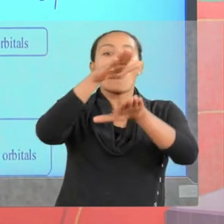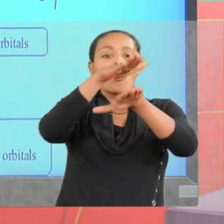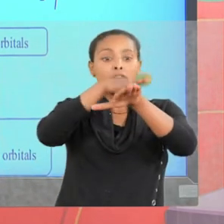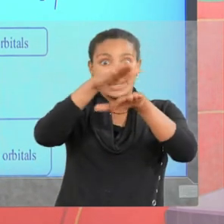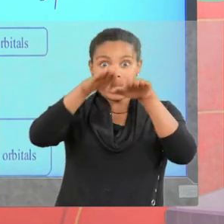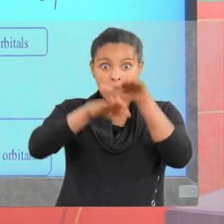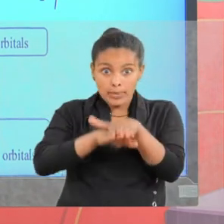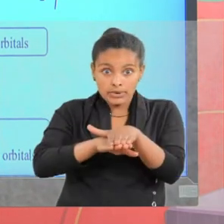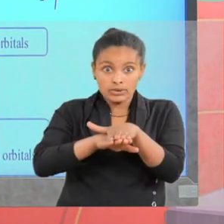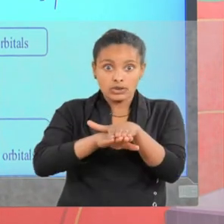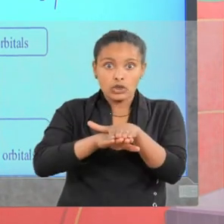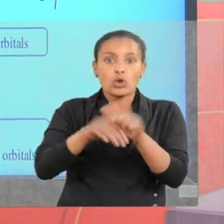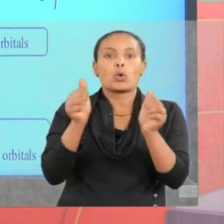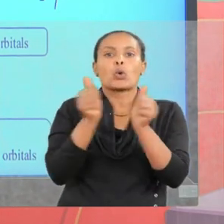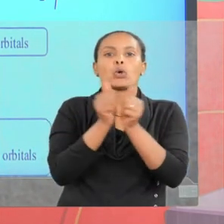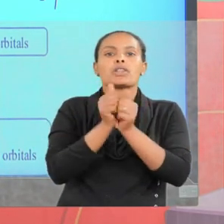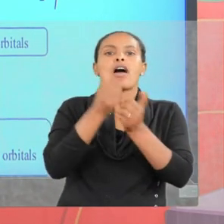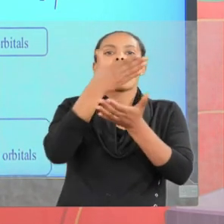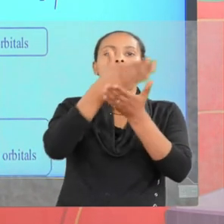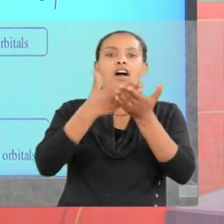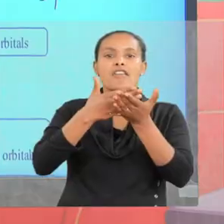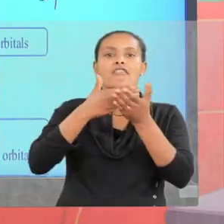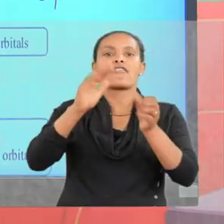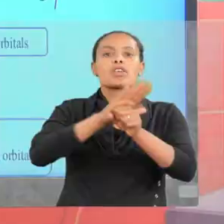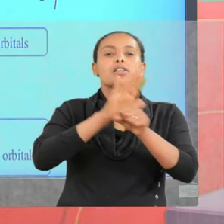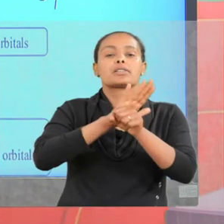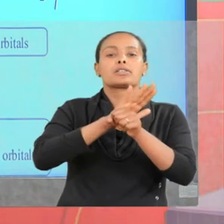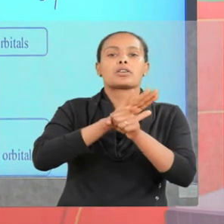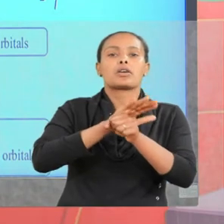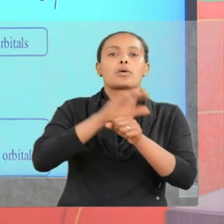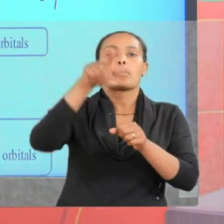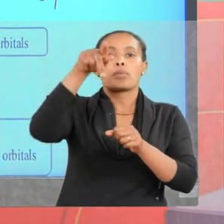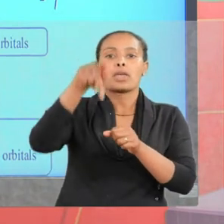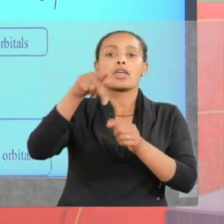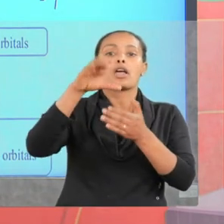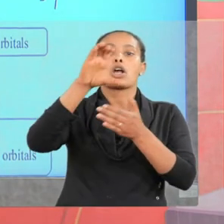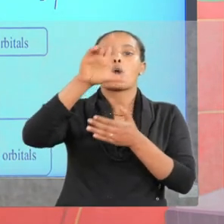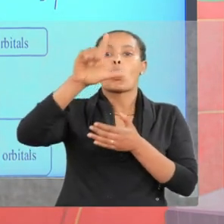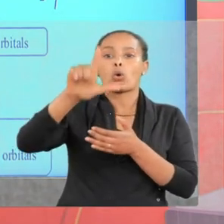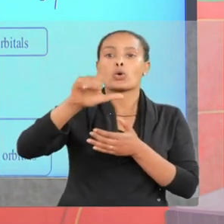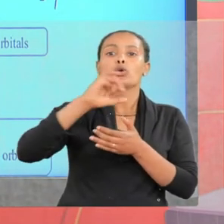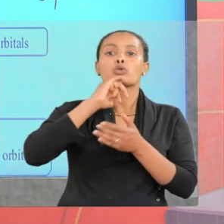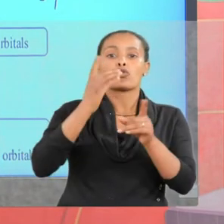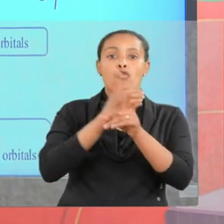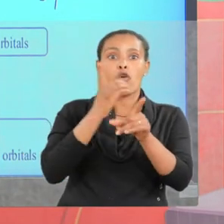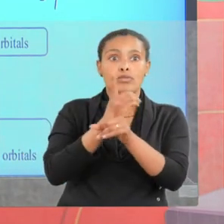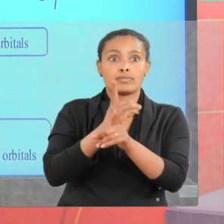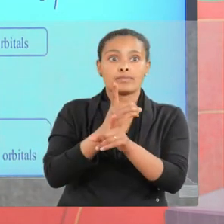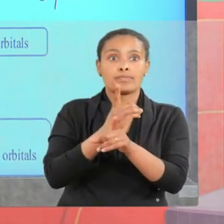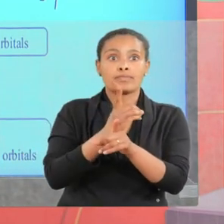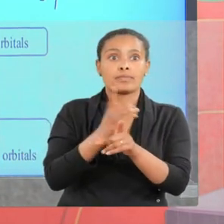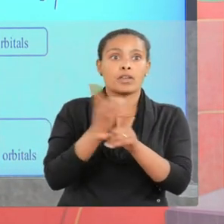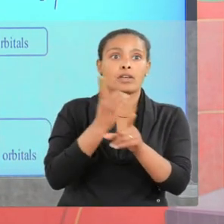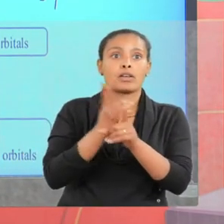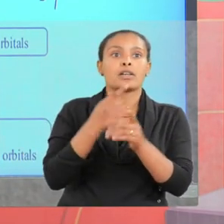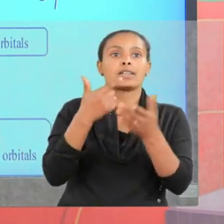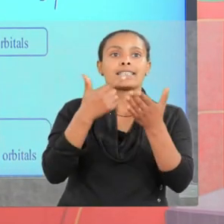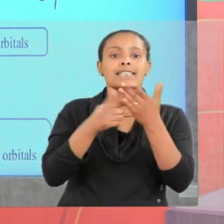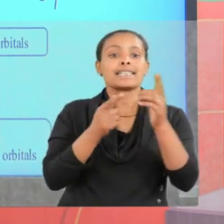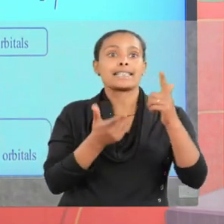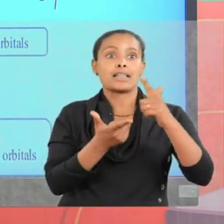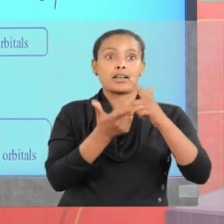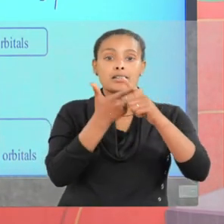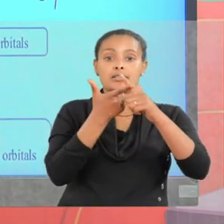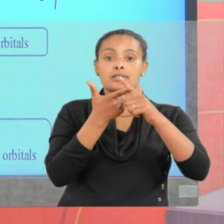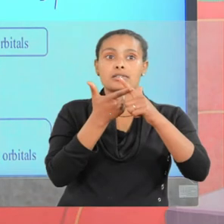overlap with half filled p atomic orbital of chlorine to form the second